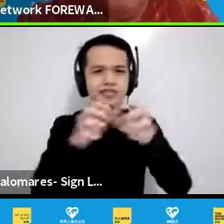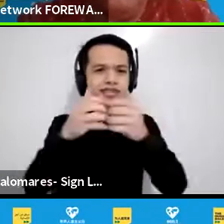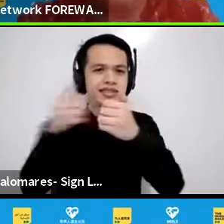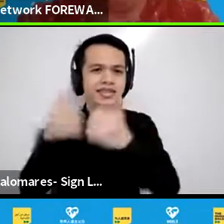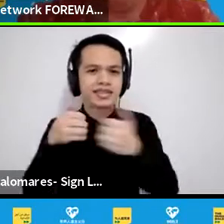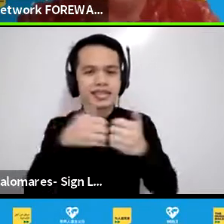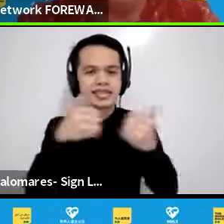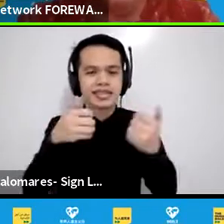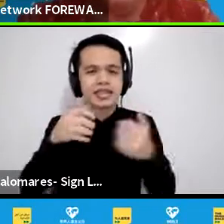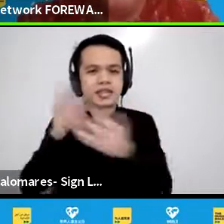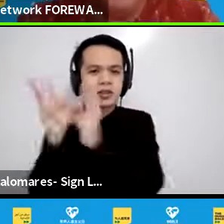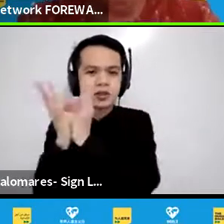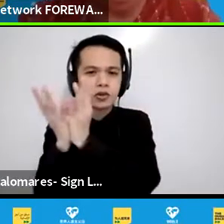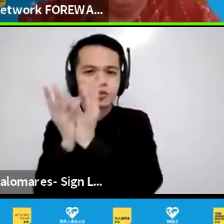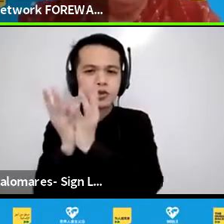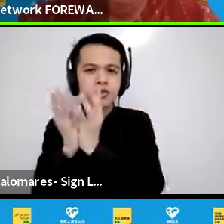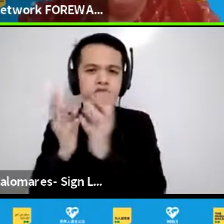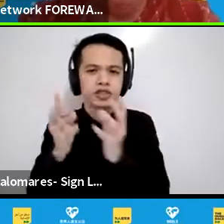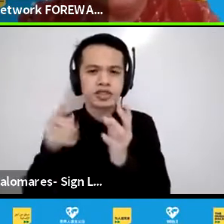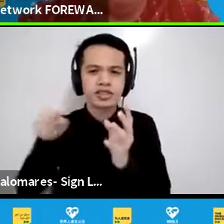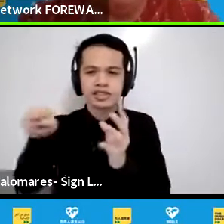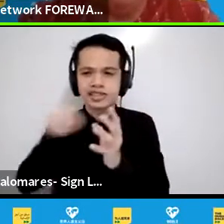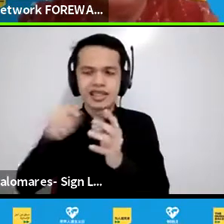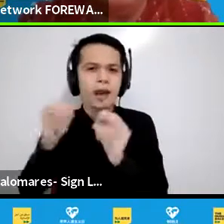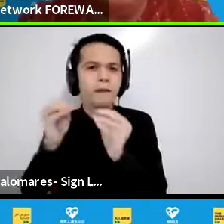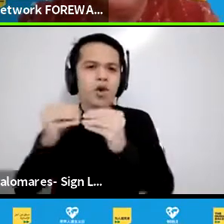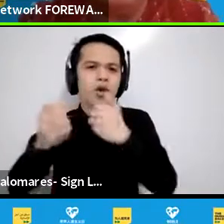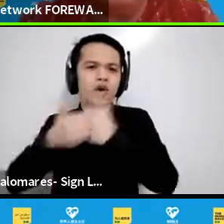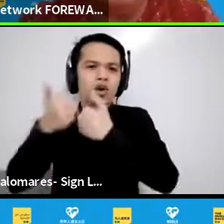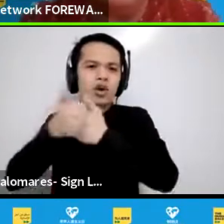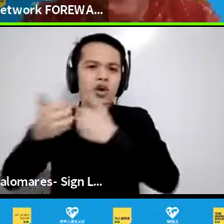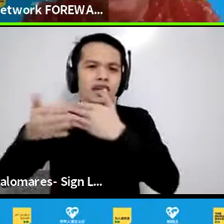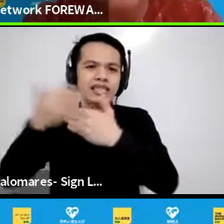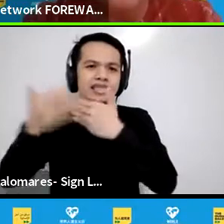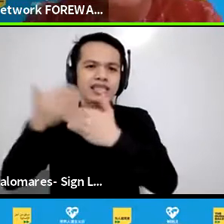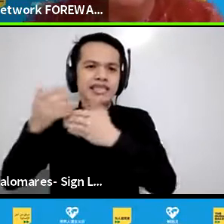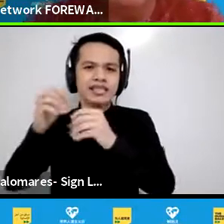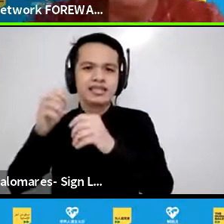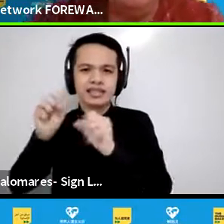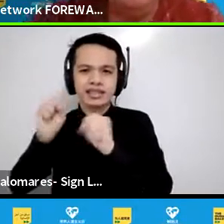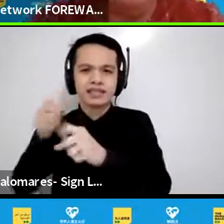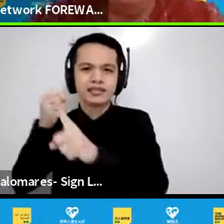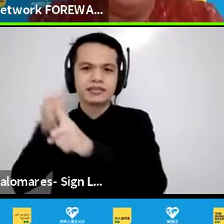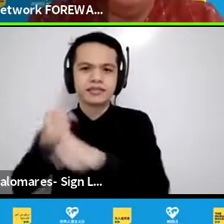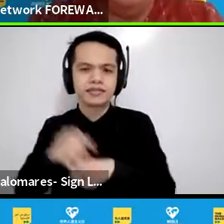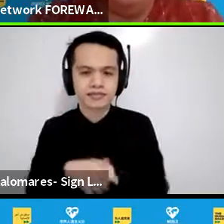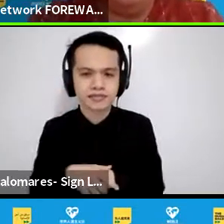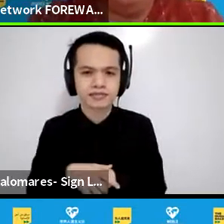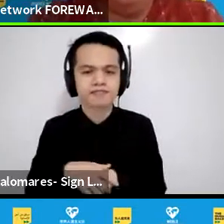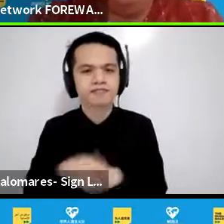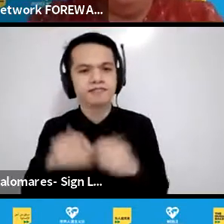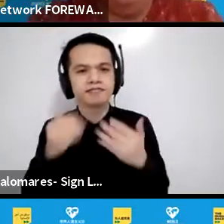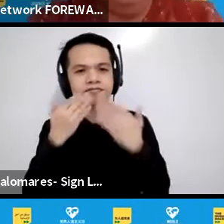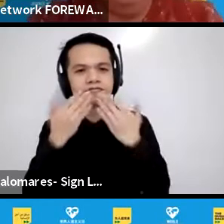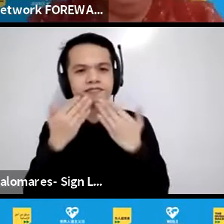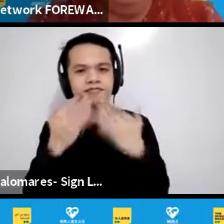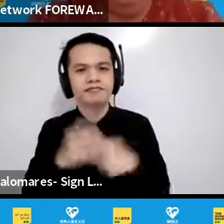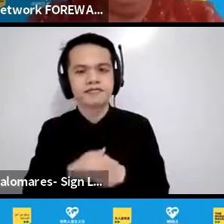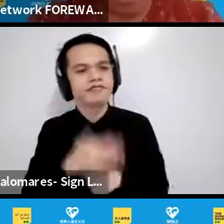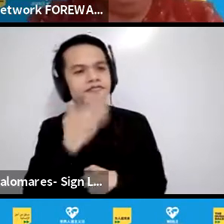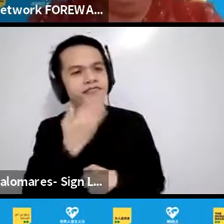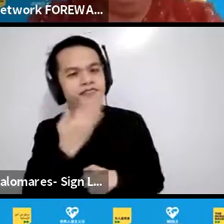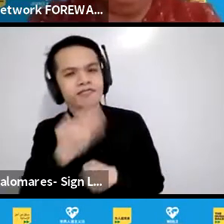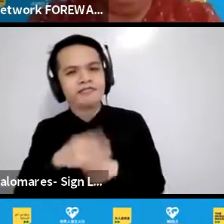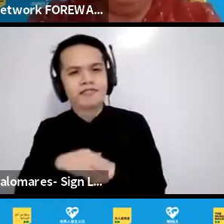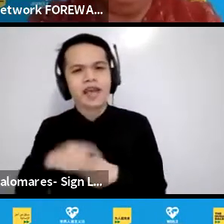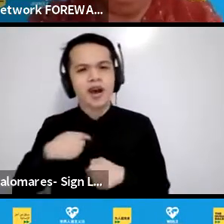are with communities that are still highly exposed and vulnerable to these challenges. Thank you. Thank you so much.